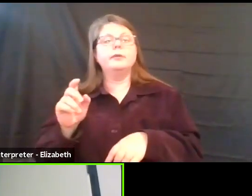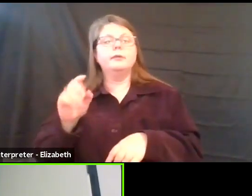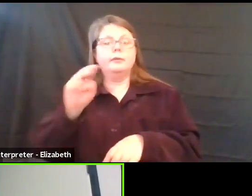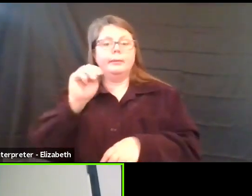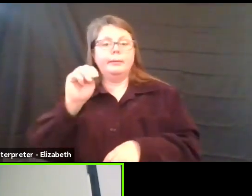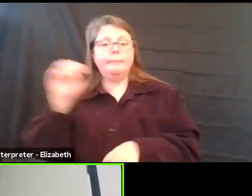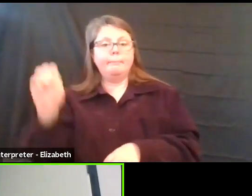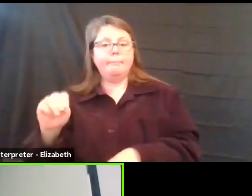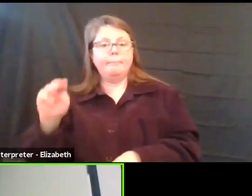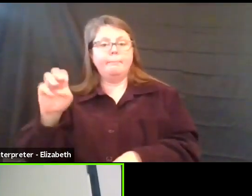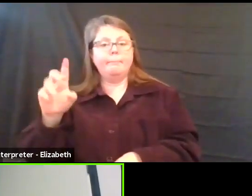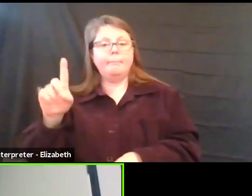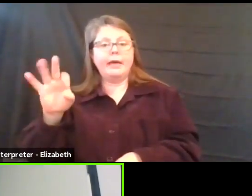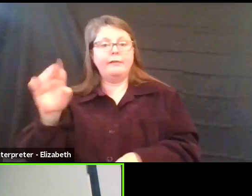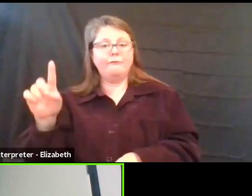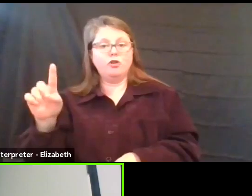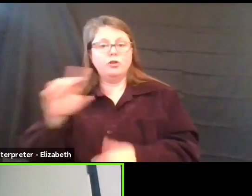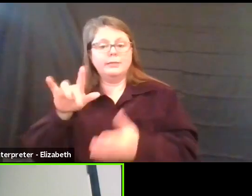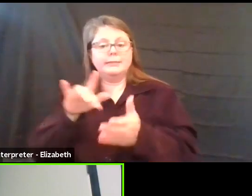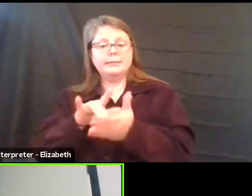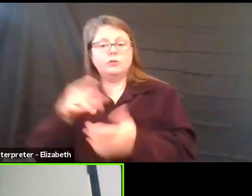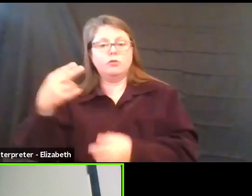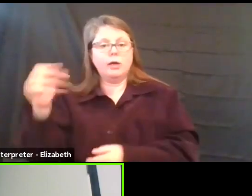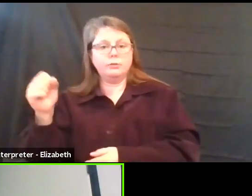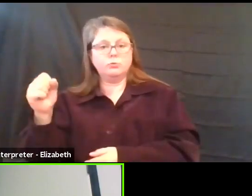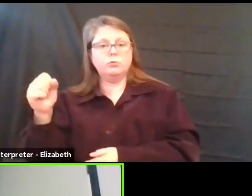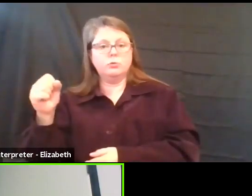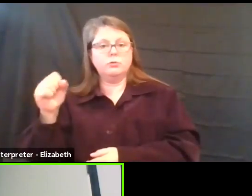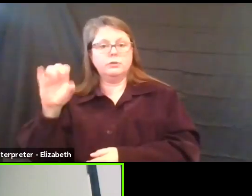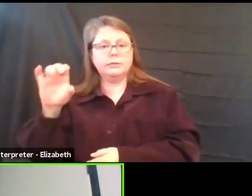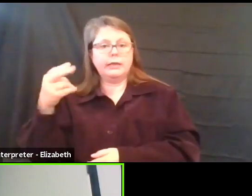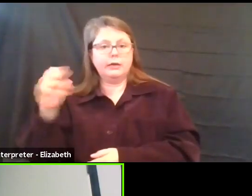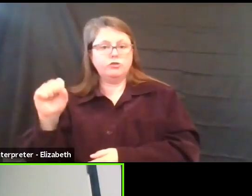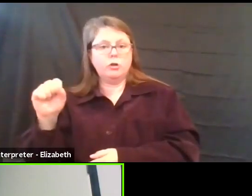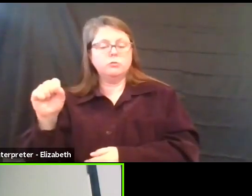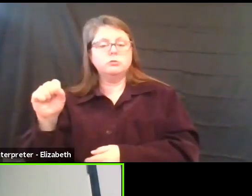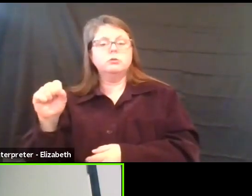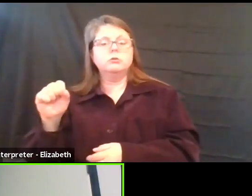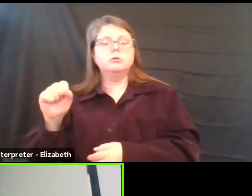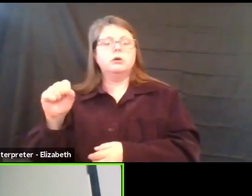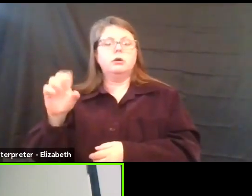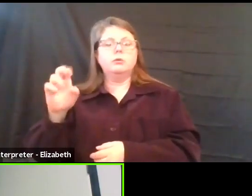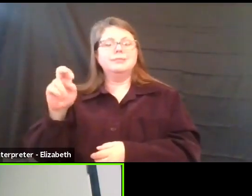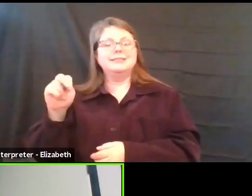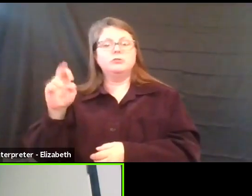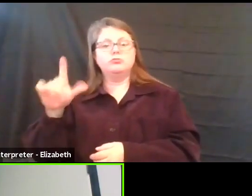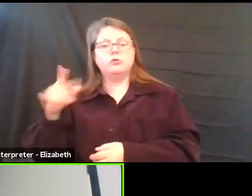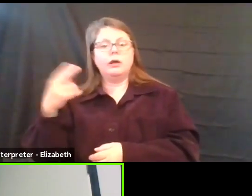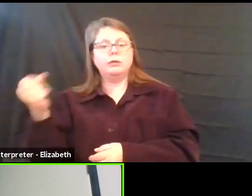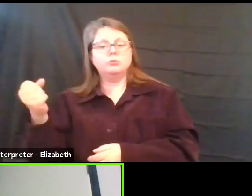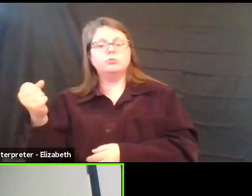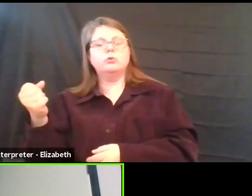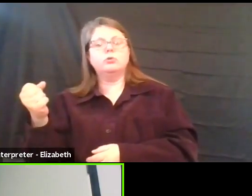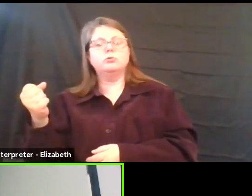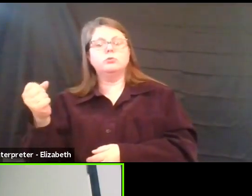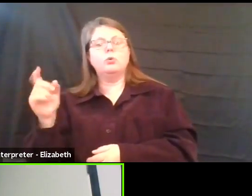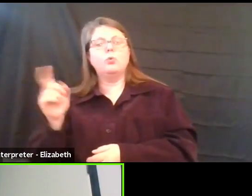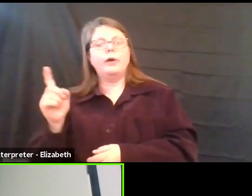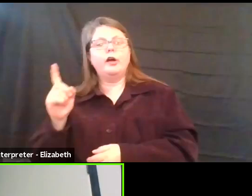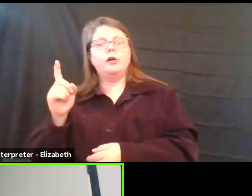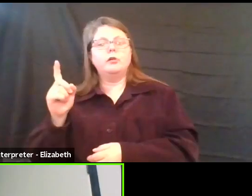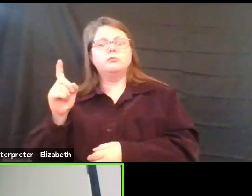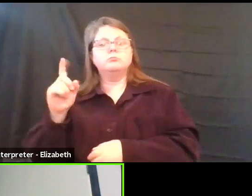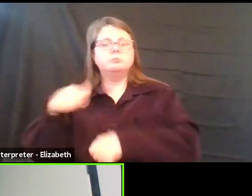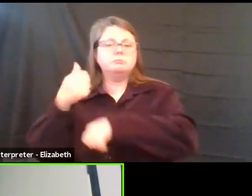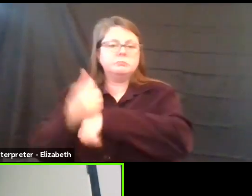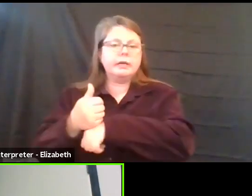the multi-agency resource center is set up. It's just in a different part of the building. So we will have